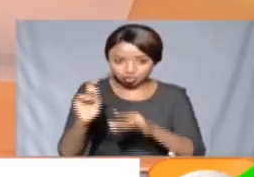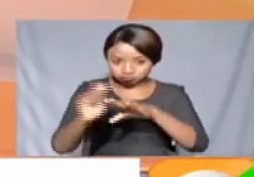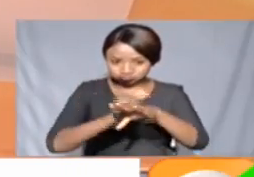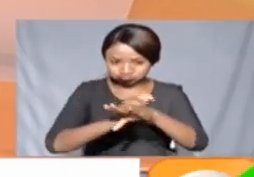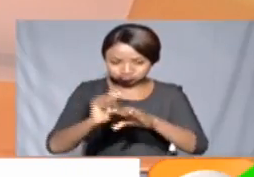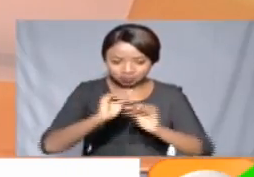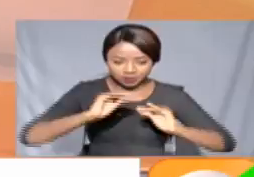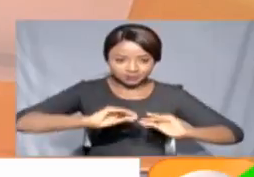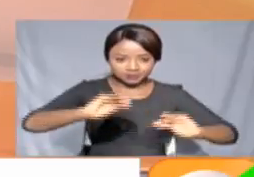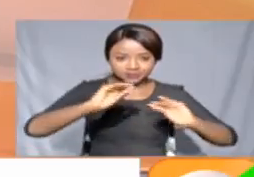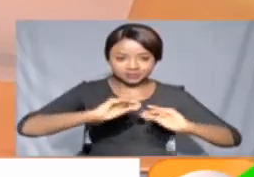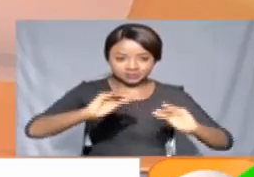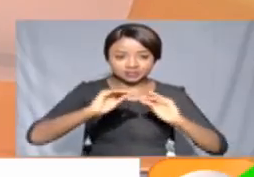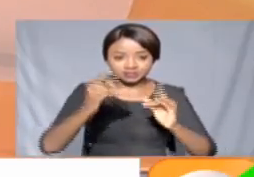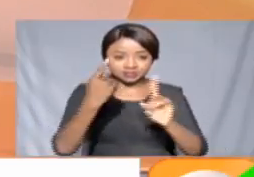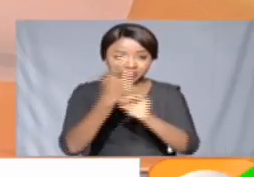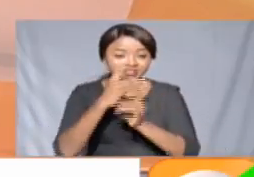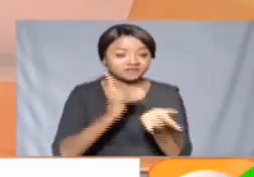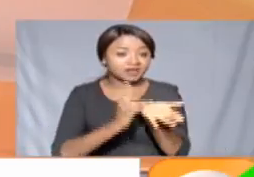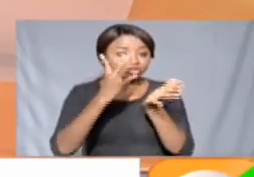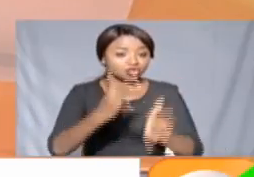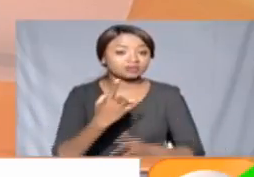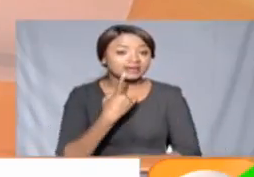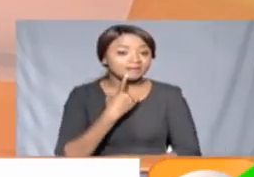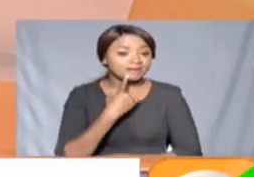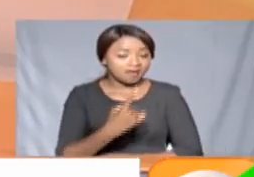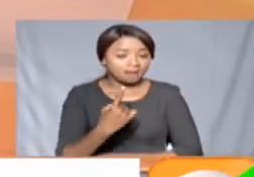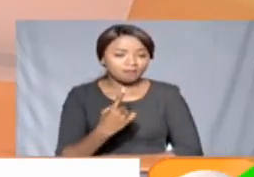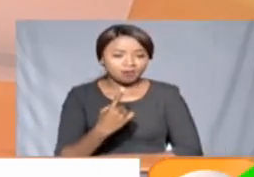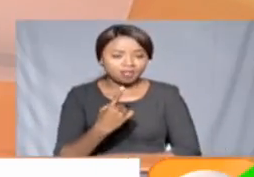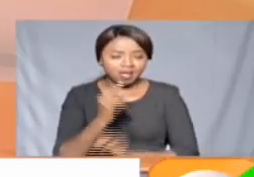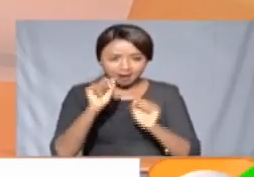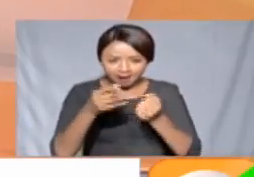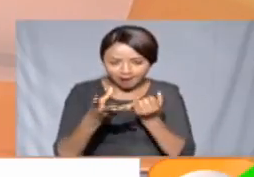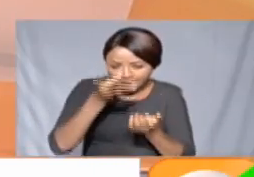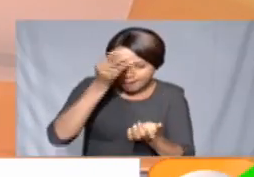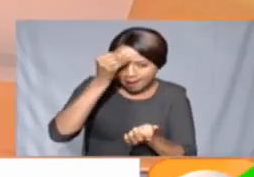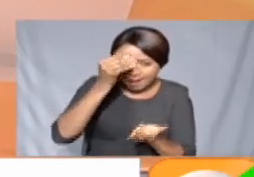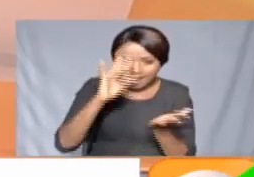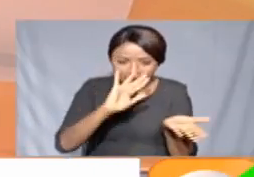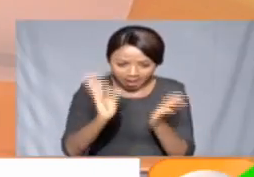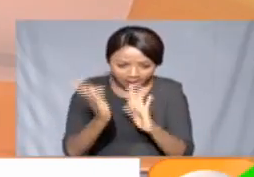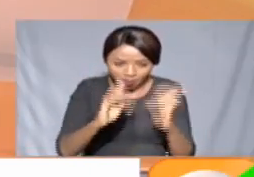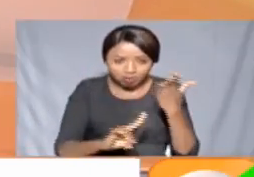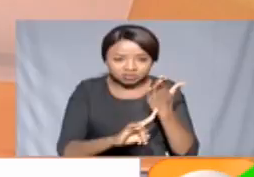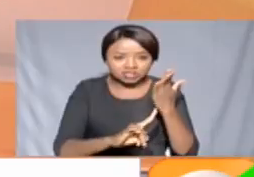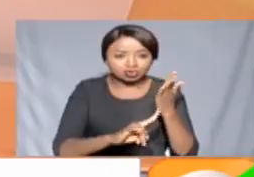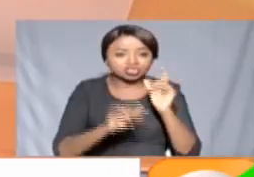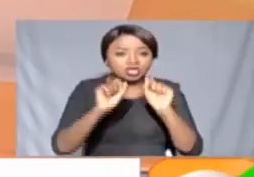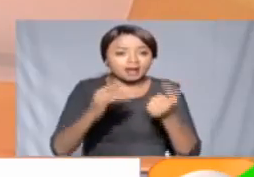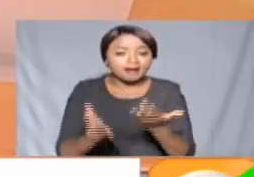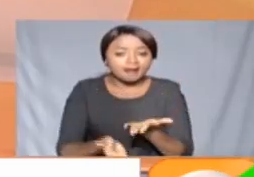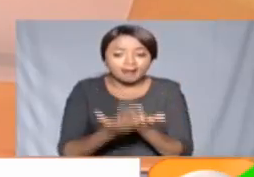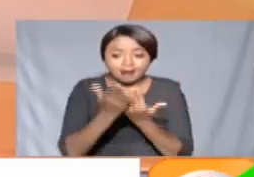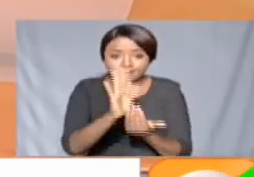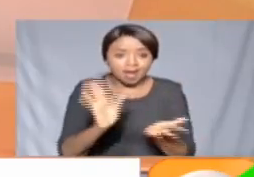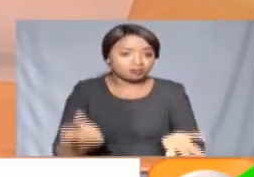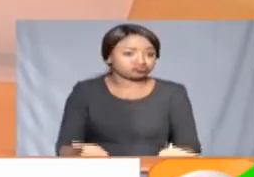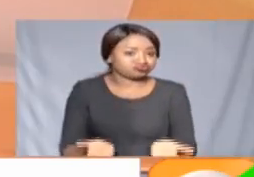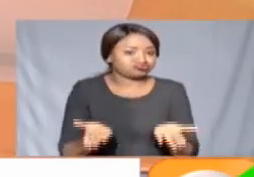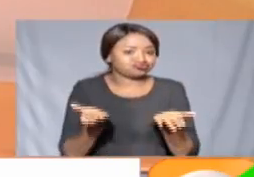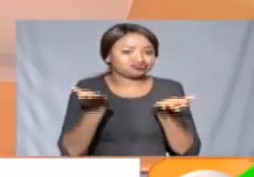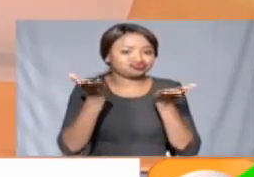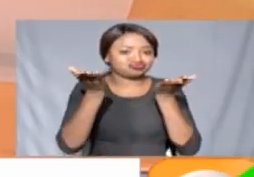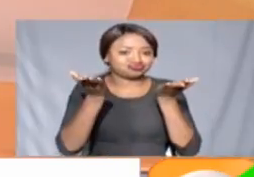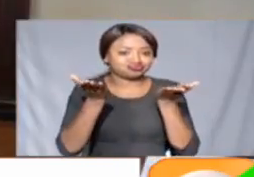tiba ya uyoka. Madaktari zaidi ya 100 wanafunzwa teknolojia ya kisasa ili kuboresha huduma za matibabu za mitambo ya uyoka kote